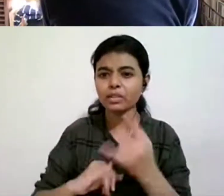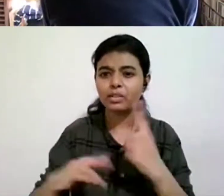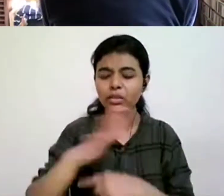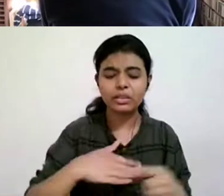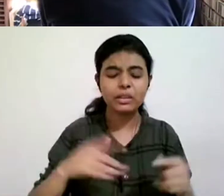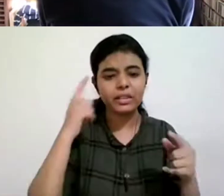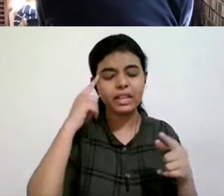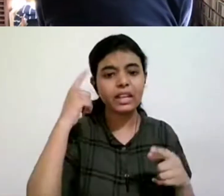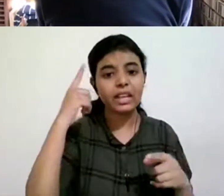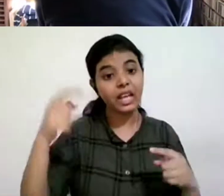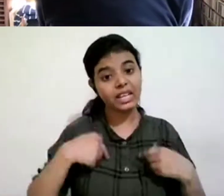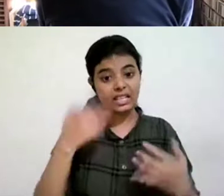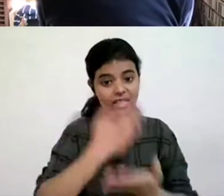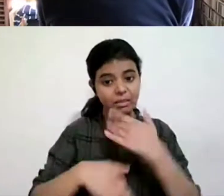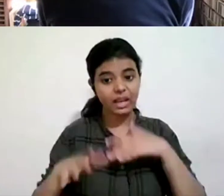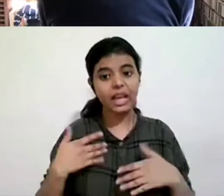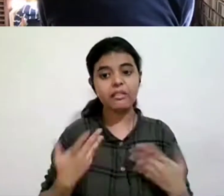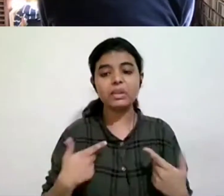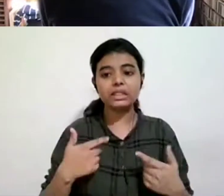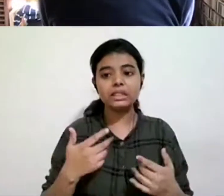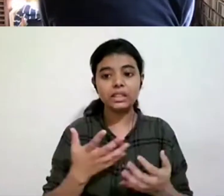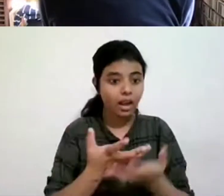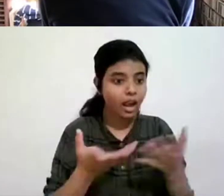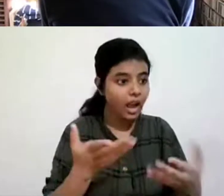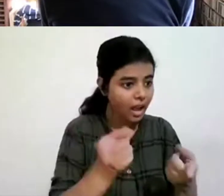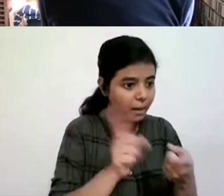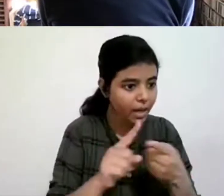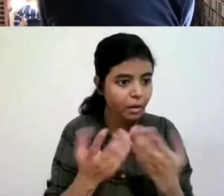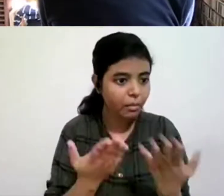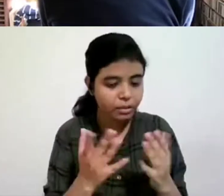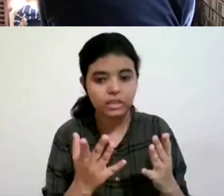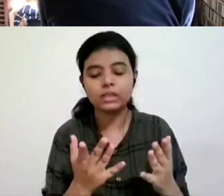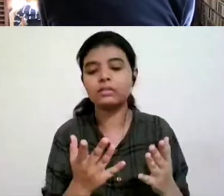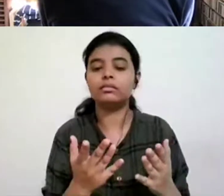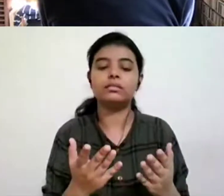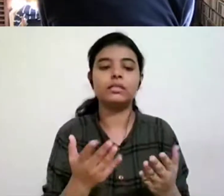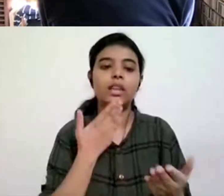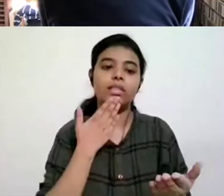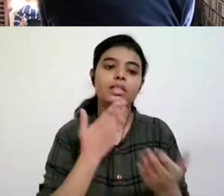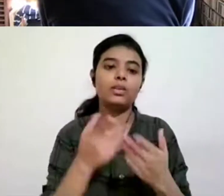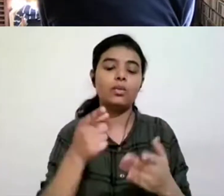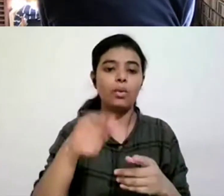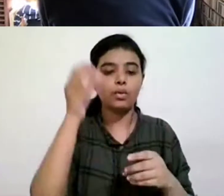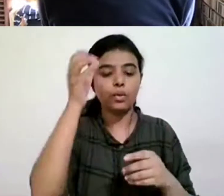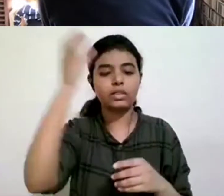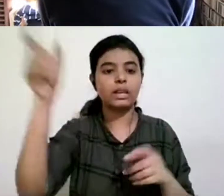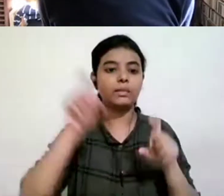about. Thank you for introducing us to the concepts of